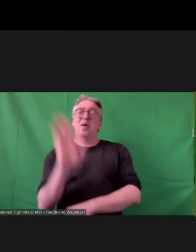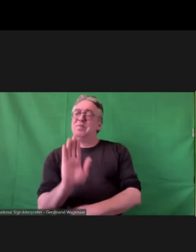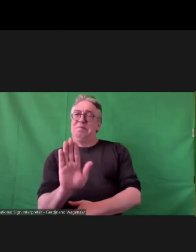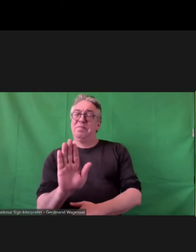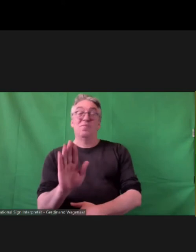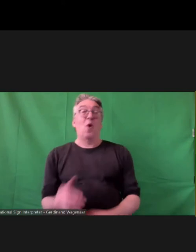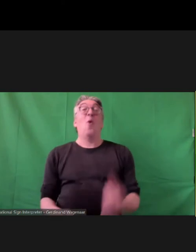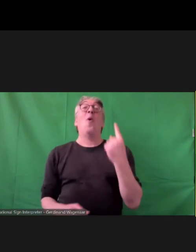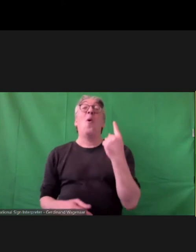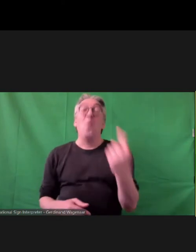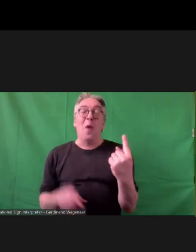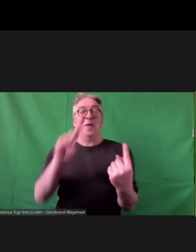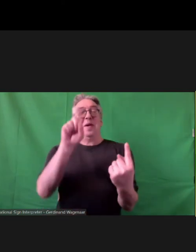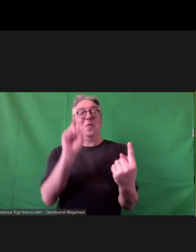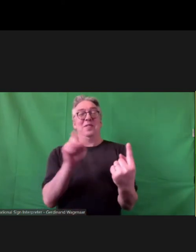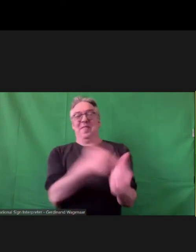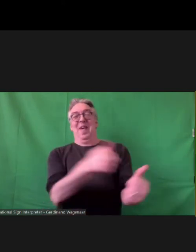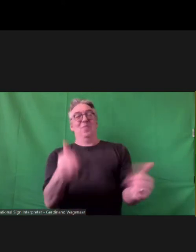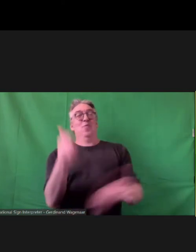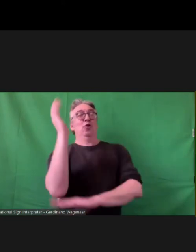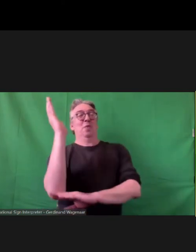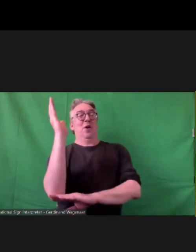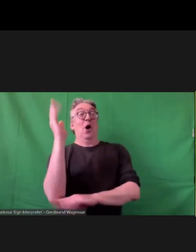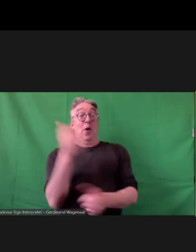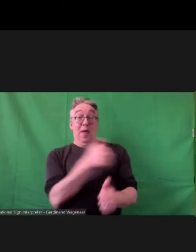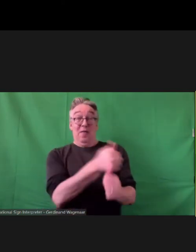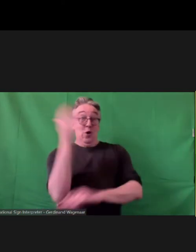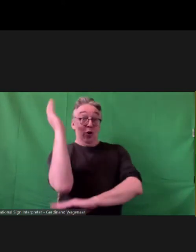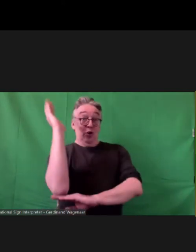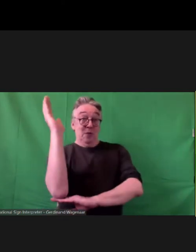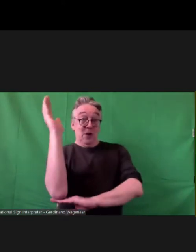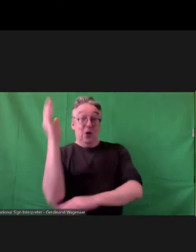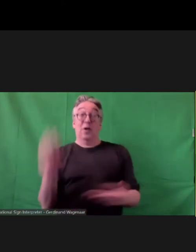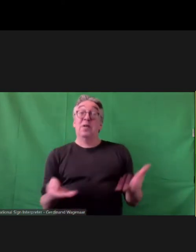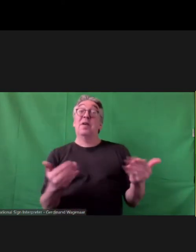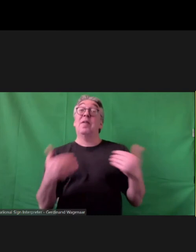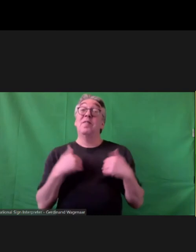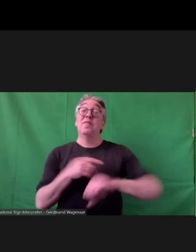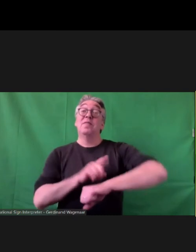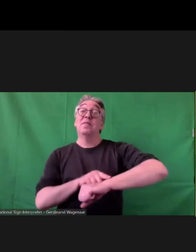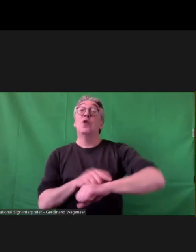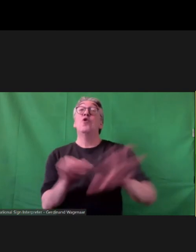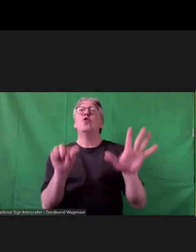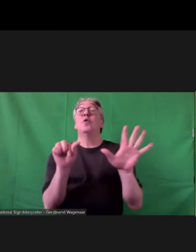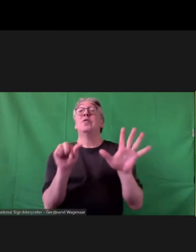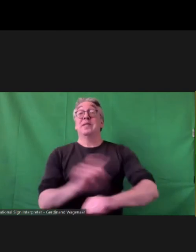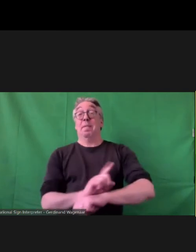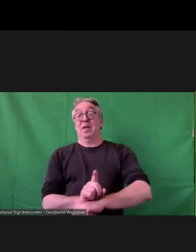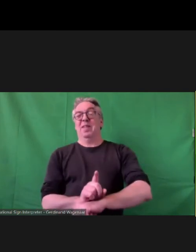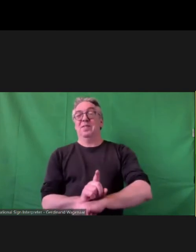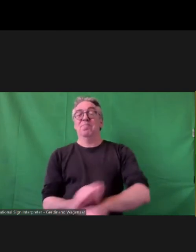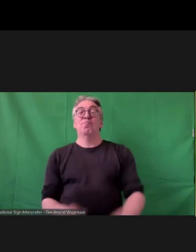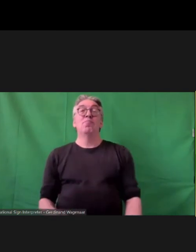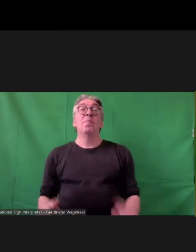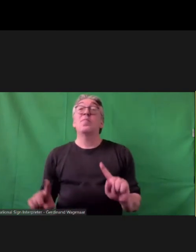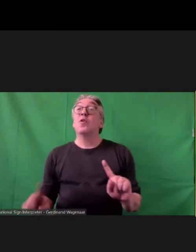one question for each speaker, and each speaker has 6 minutes. And I would like to start off with